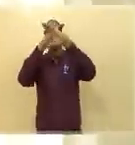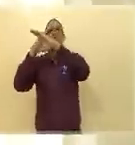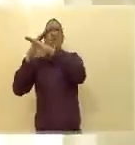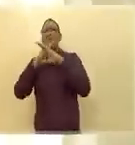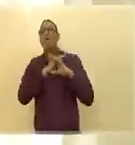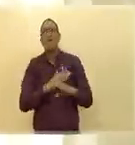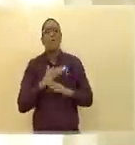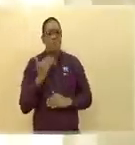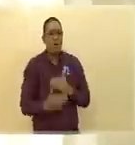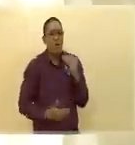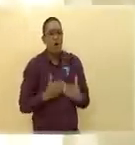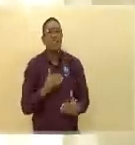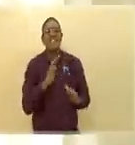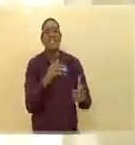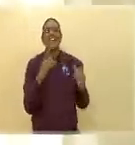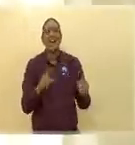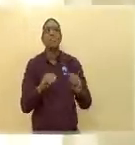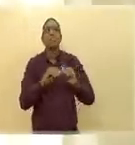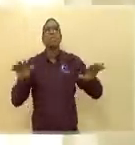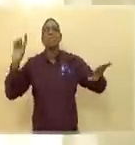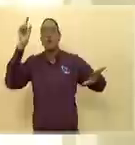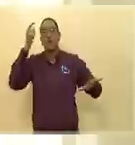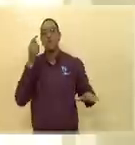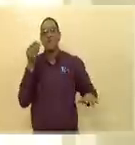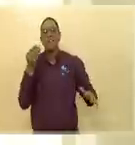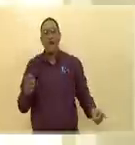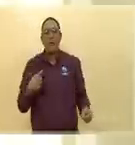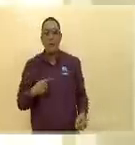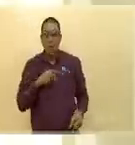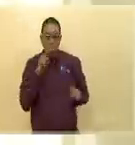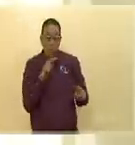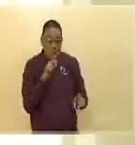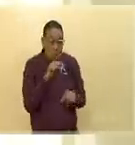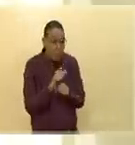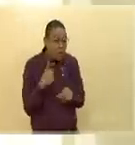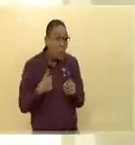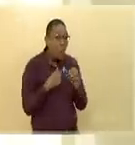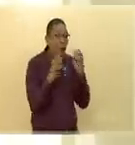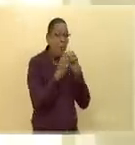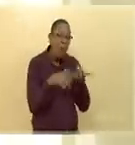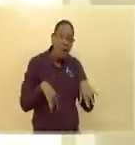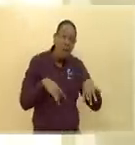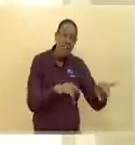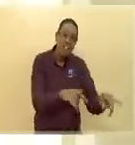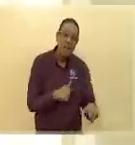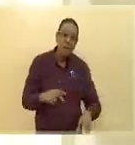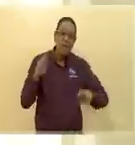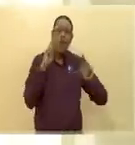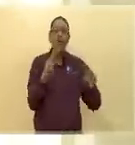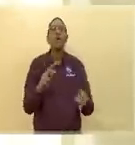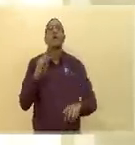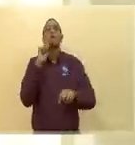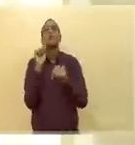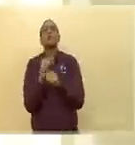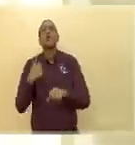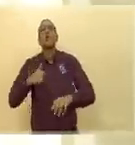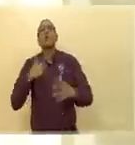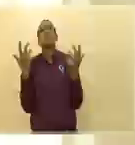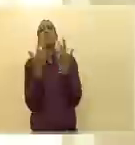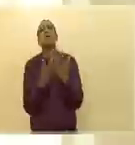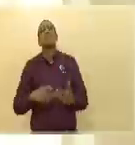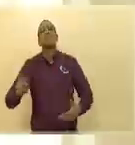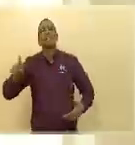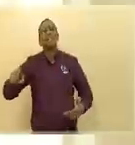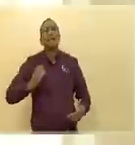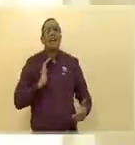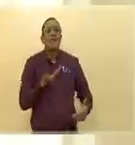bureaucratic processes across government. We're looking to ensure that we are more efficient. We're looking to ensure that we cater to the needs of